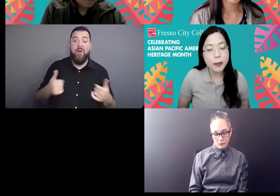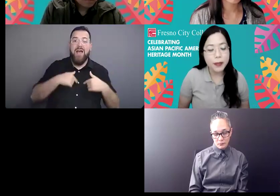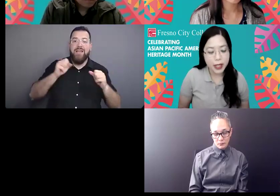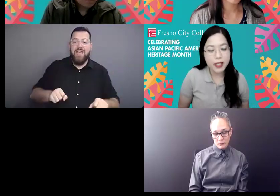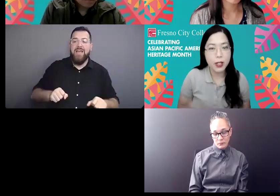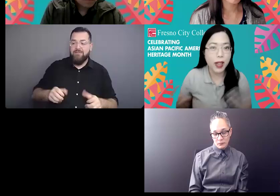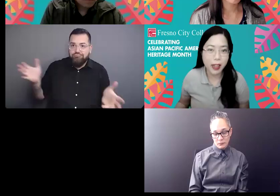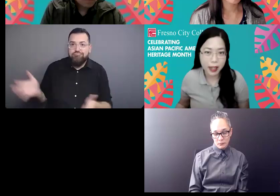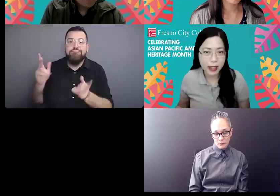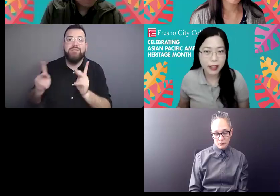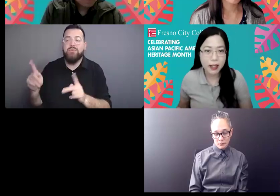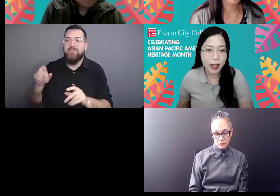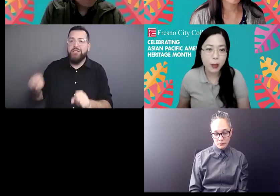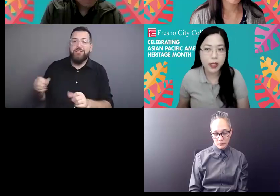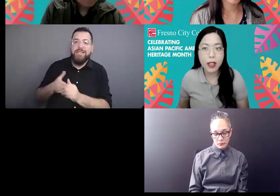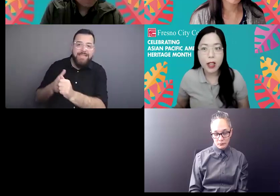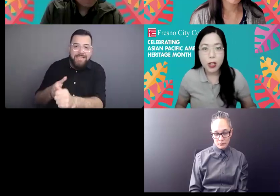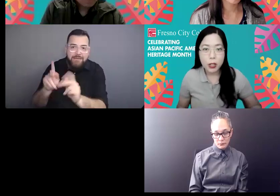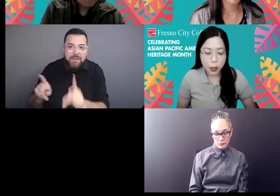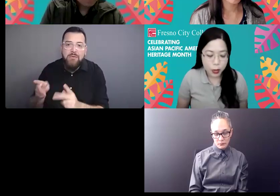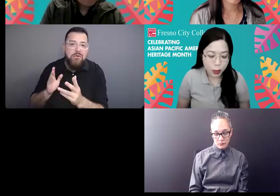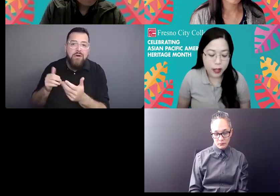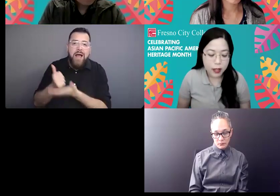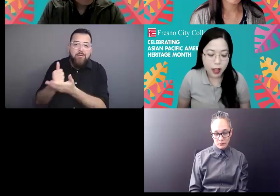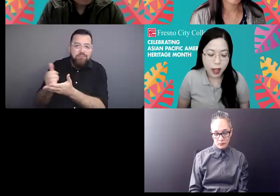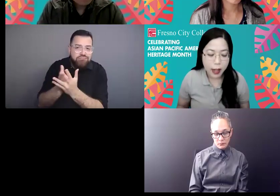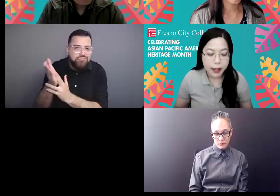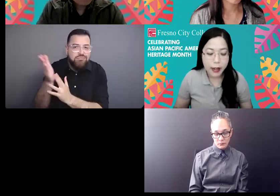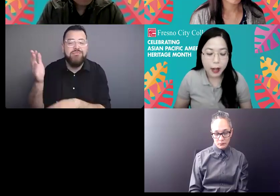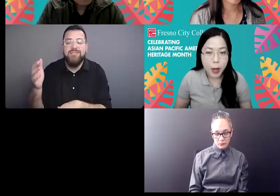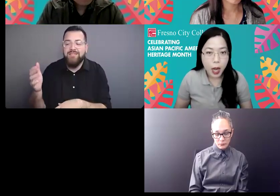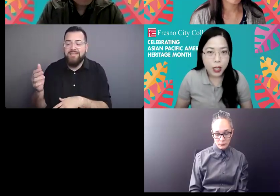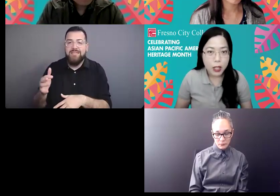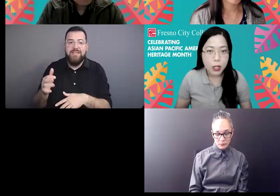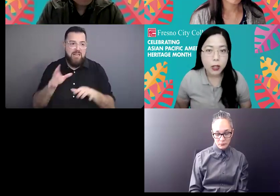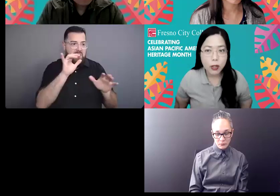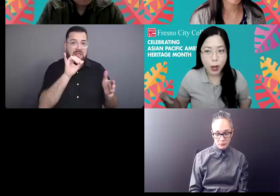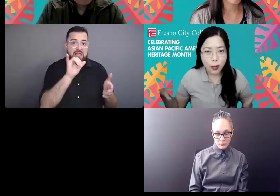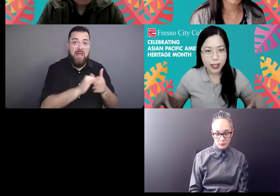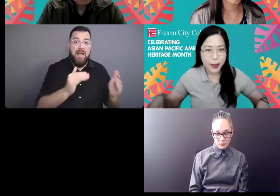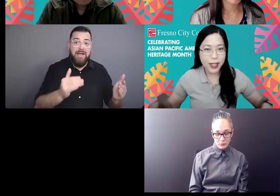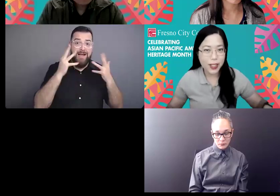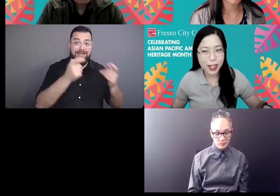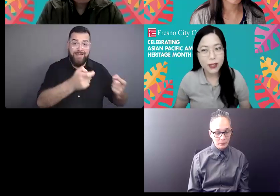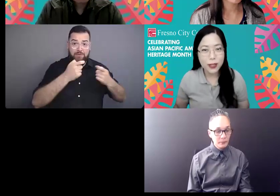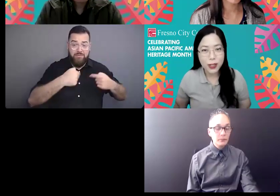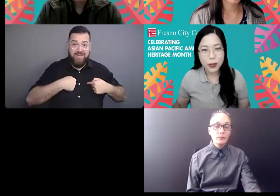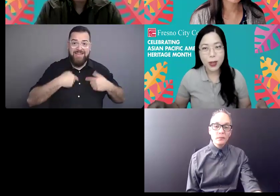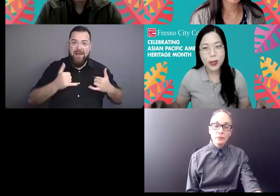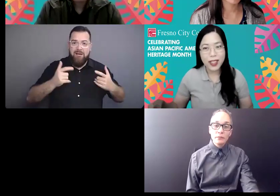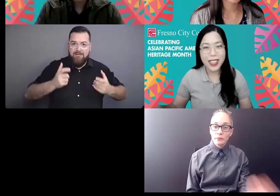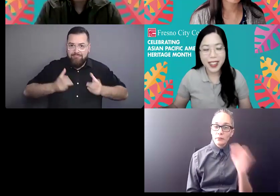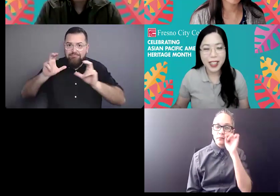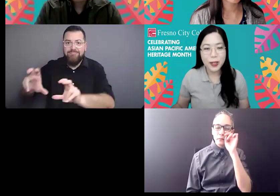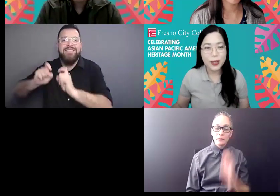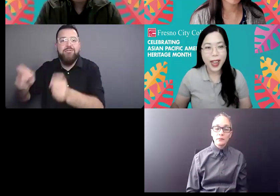know, continue that kindness that was shown to us. And don't limit yourself.